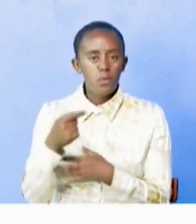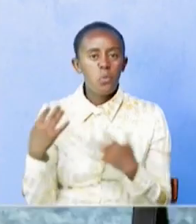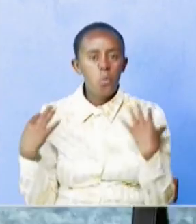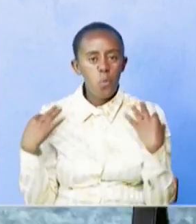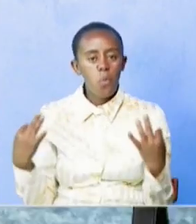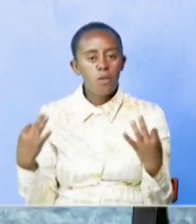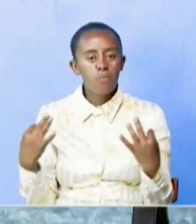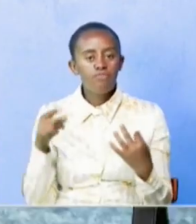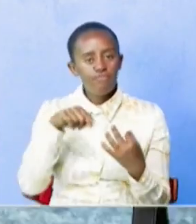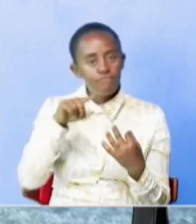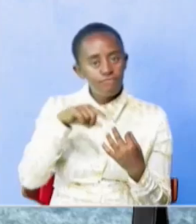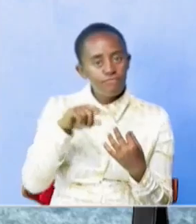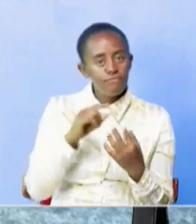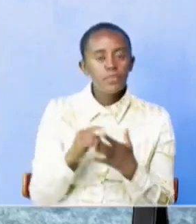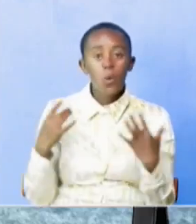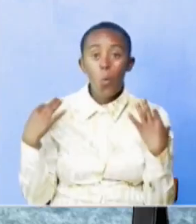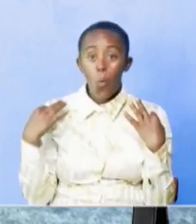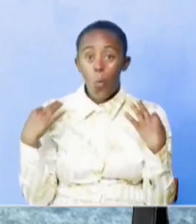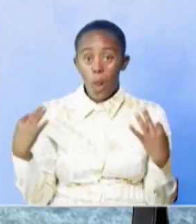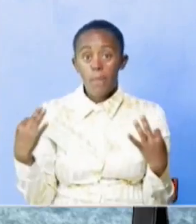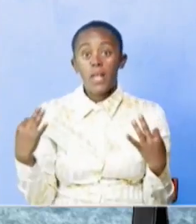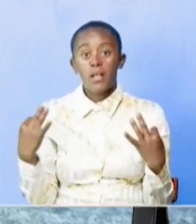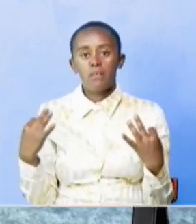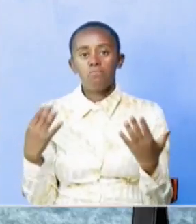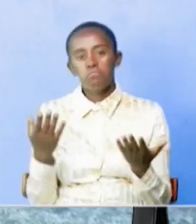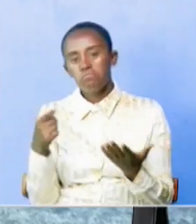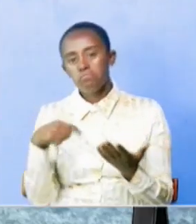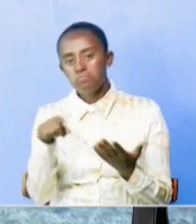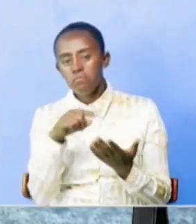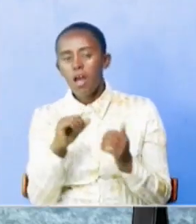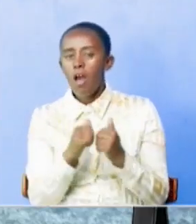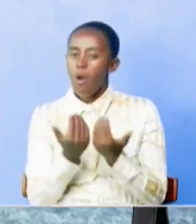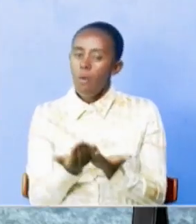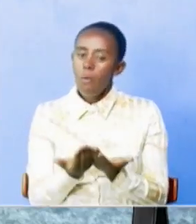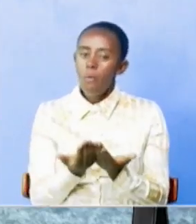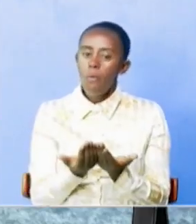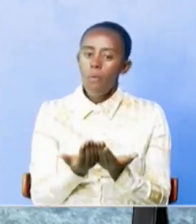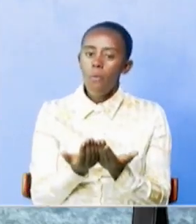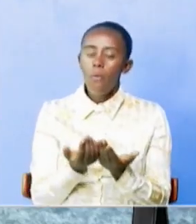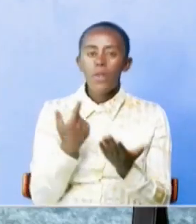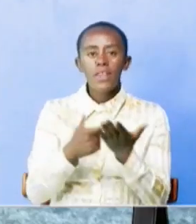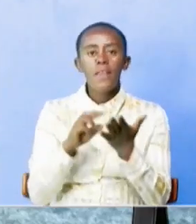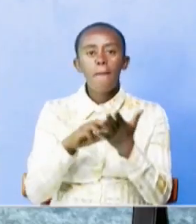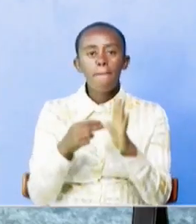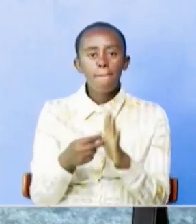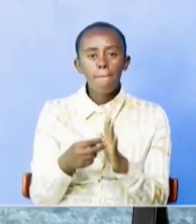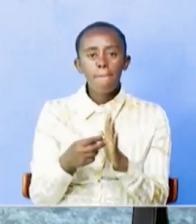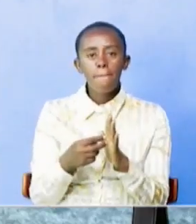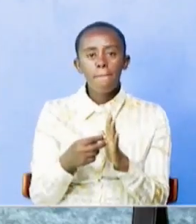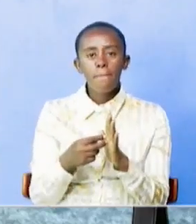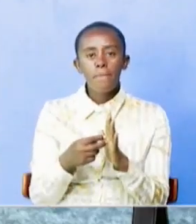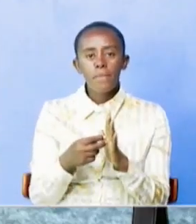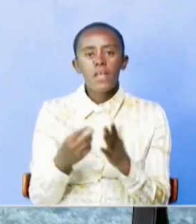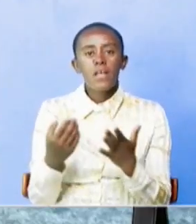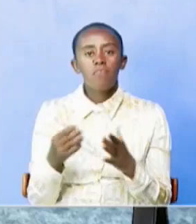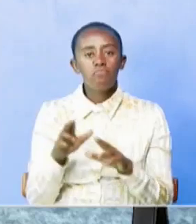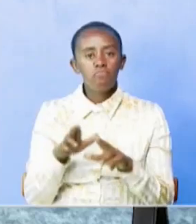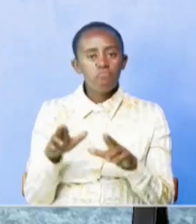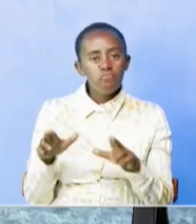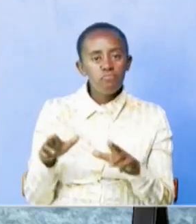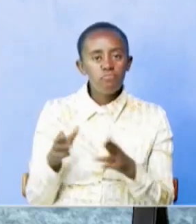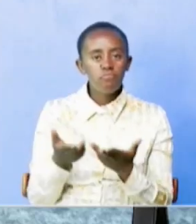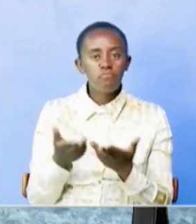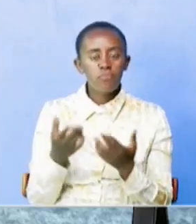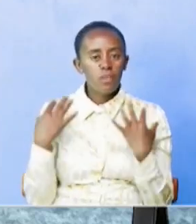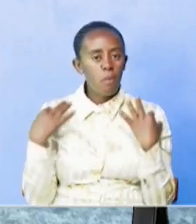When we talked about well-being, we talked about how it means the stability of